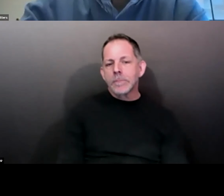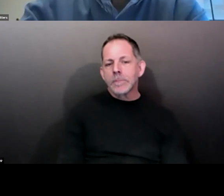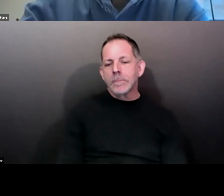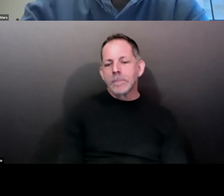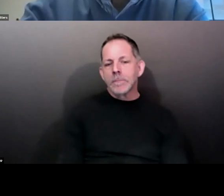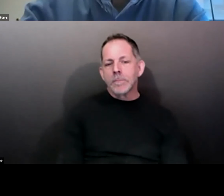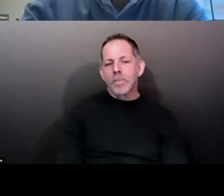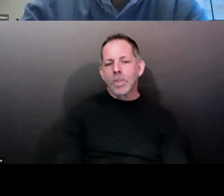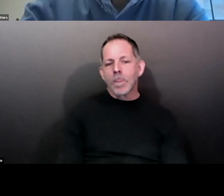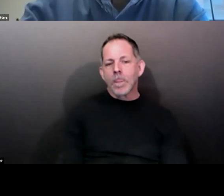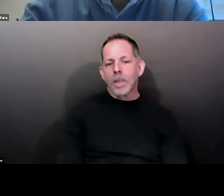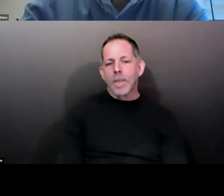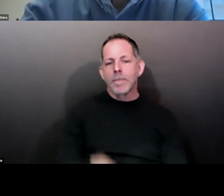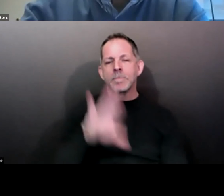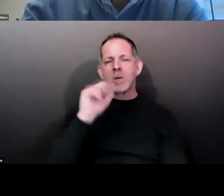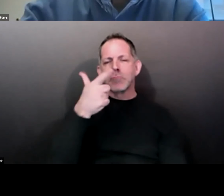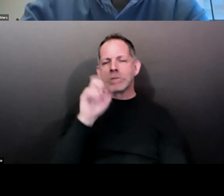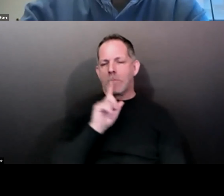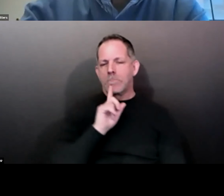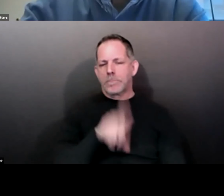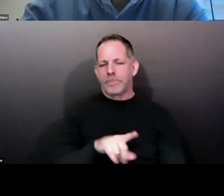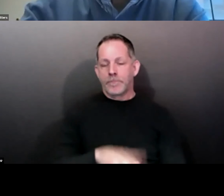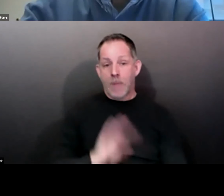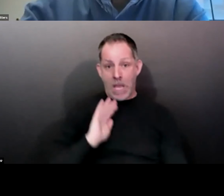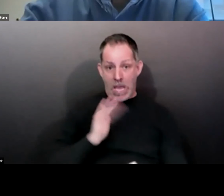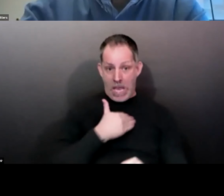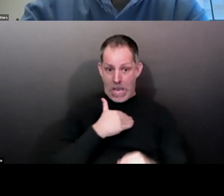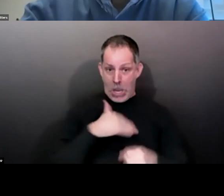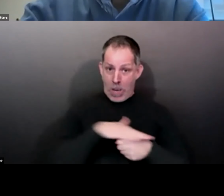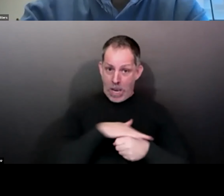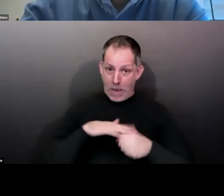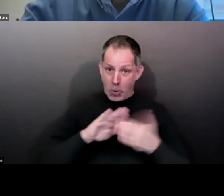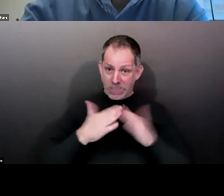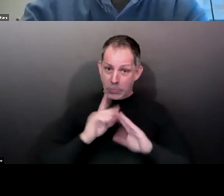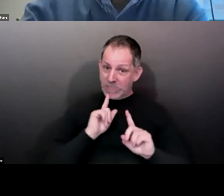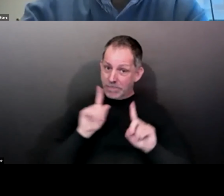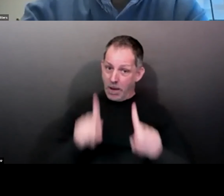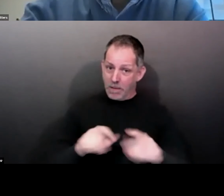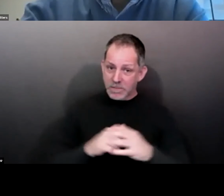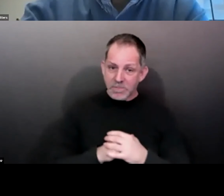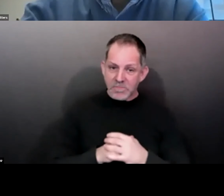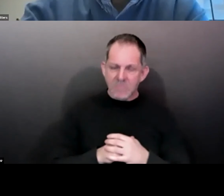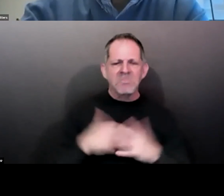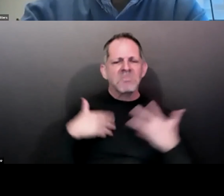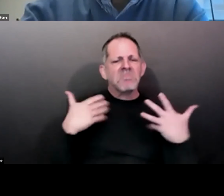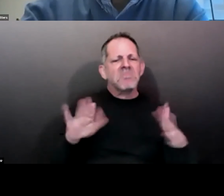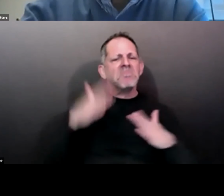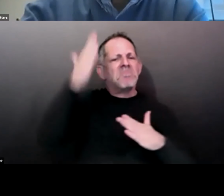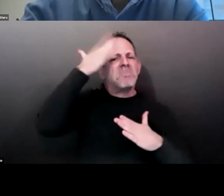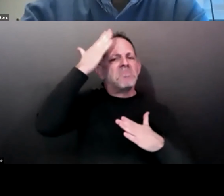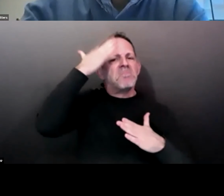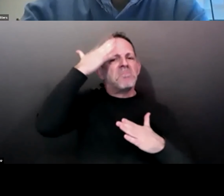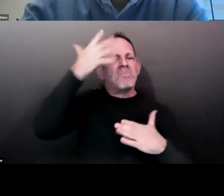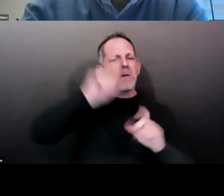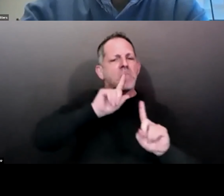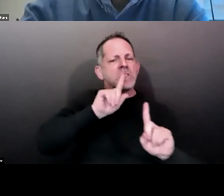about local communities responding is they know how to communicate to the populations who are at greatest need. So in Tulalip, we have a lot of